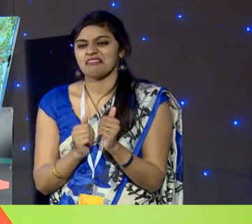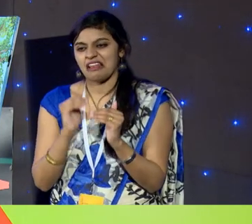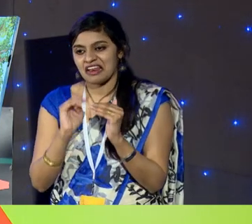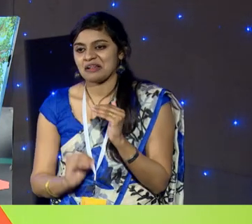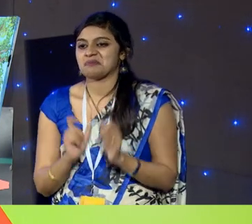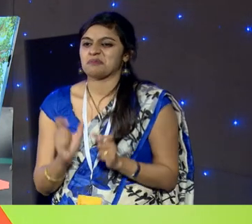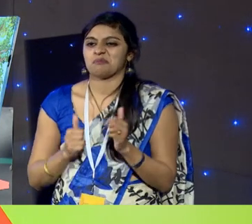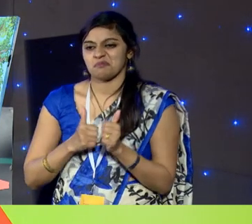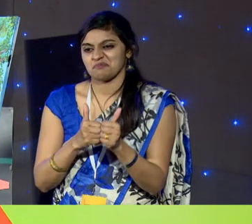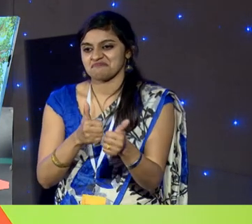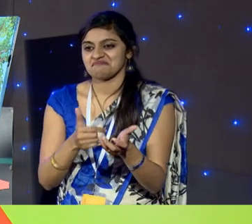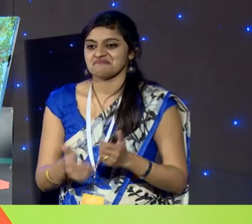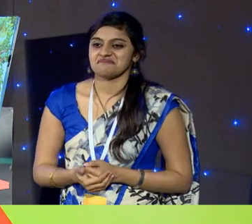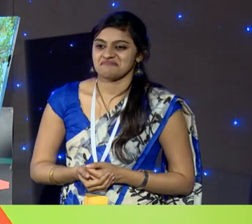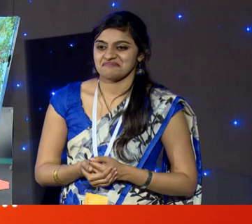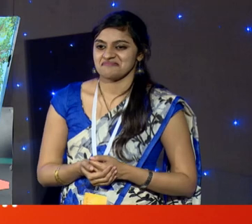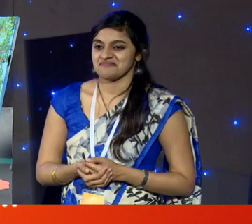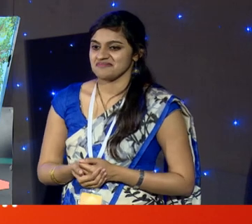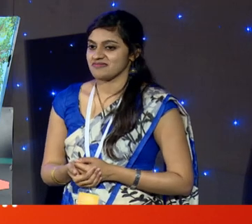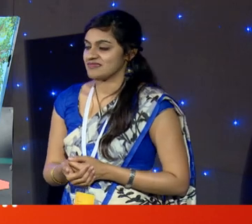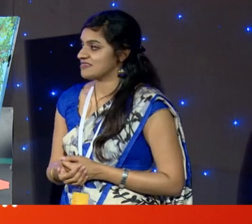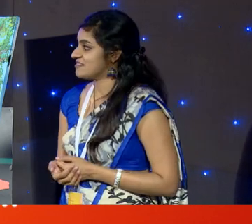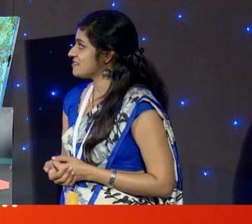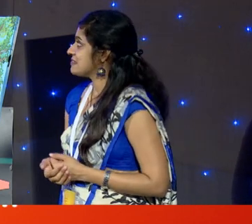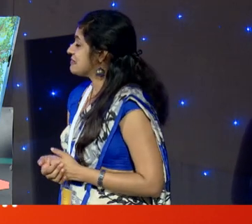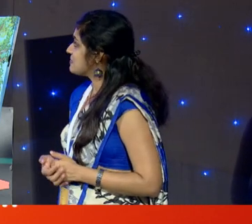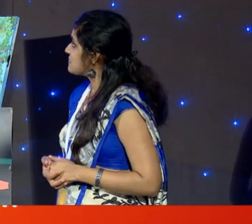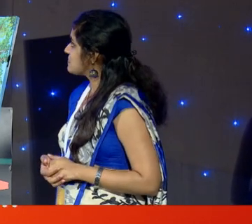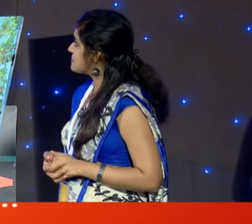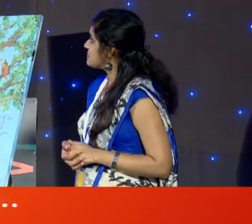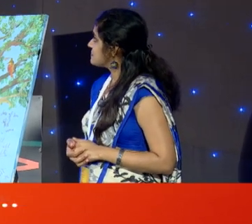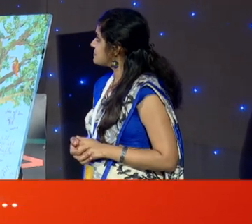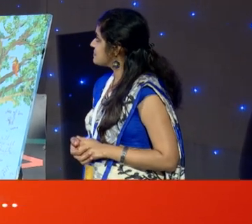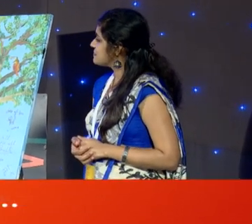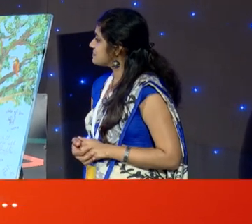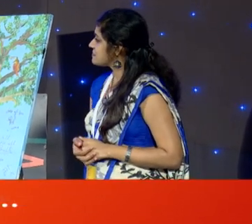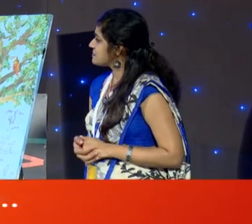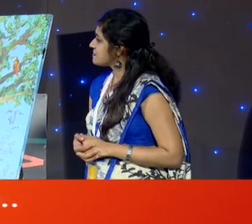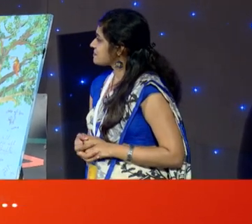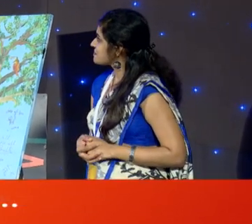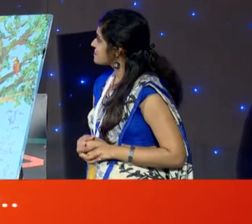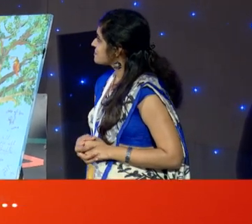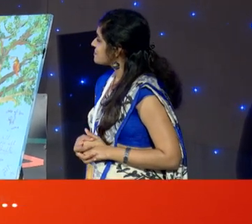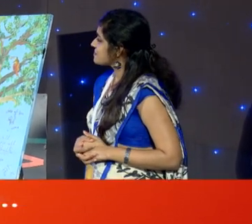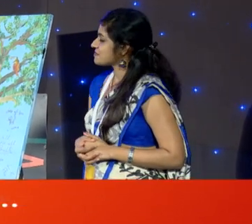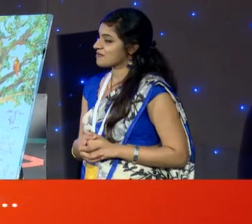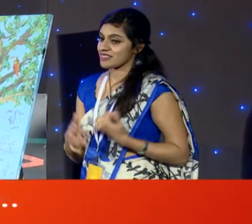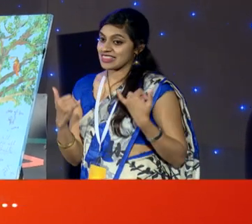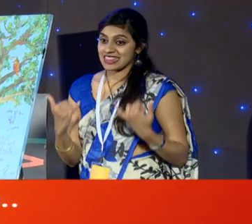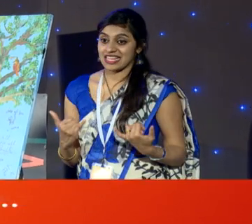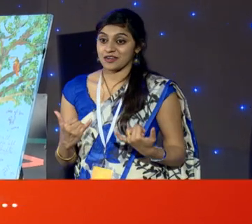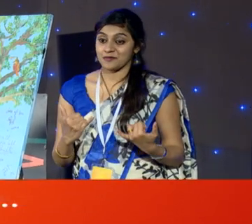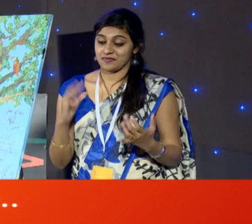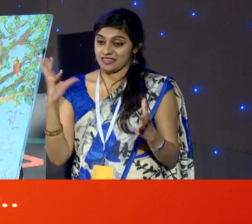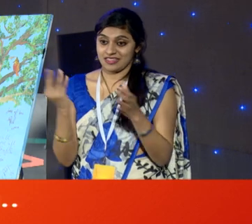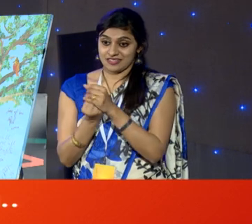Now, if you really look at it philosophically, inclusive education is a journey,